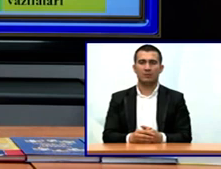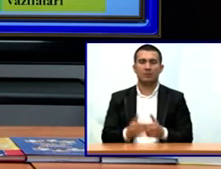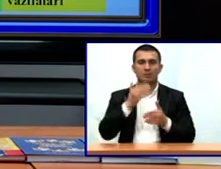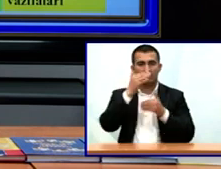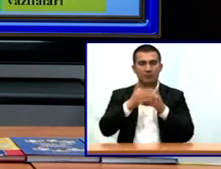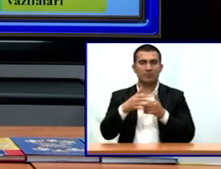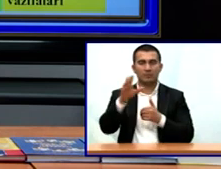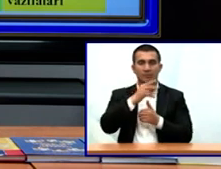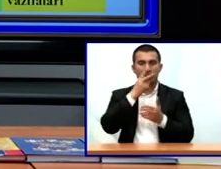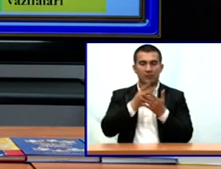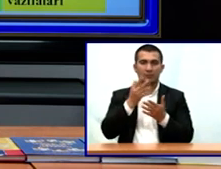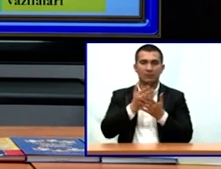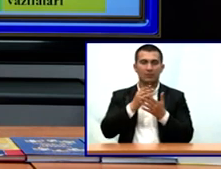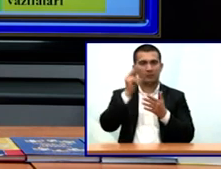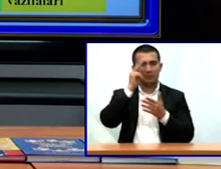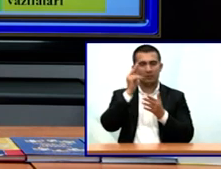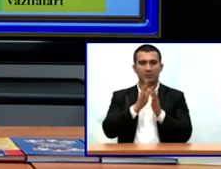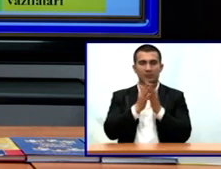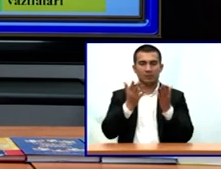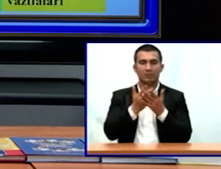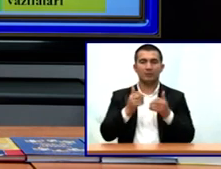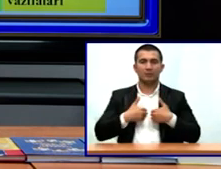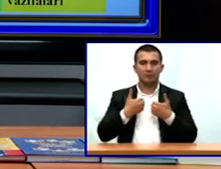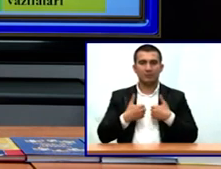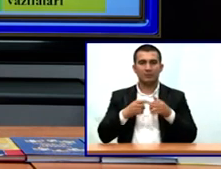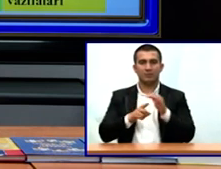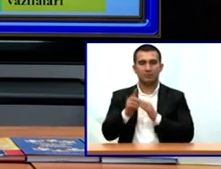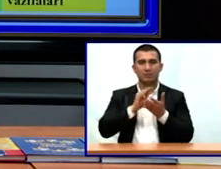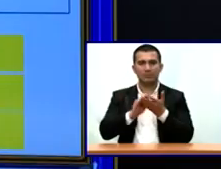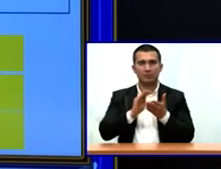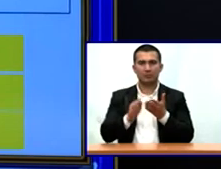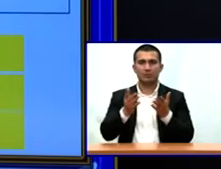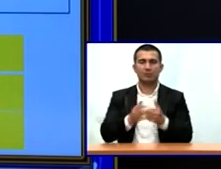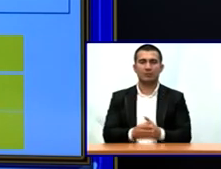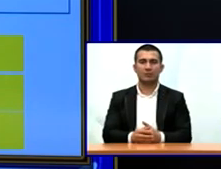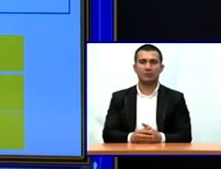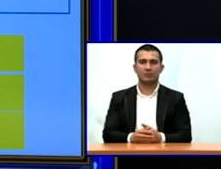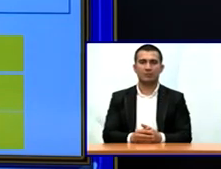Keling endi darsligimizdagi mashqlarni bajarishni boshlaymiz.